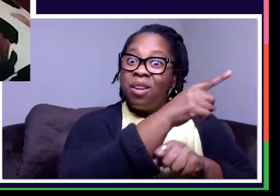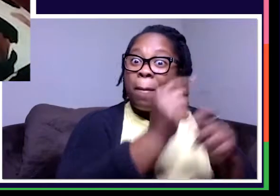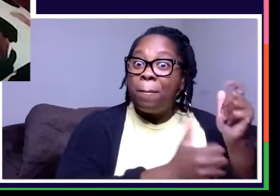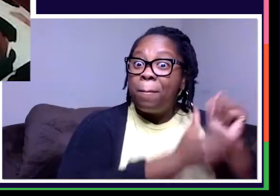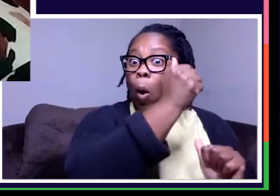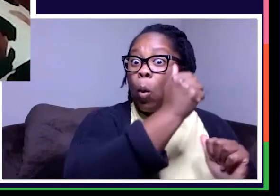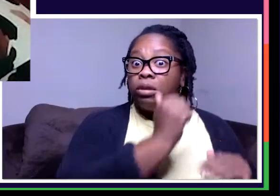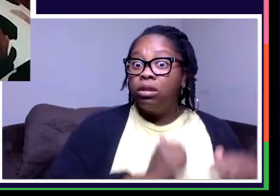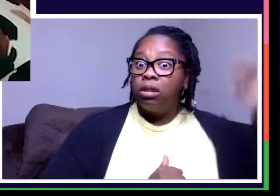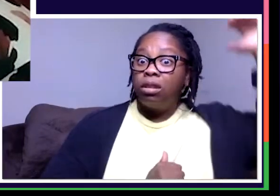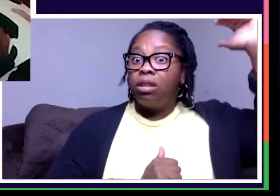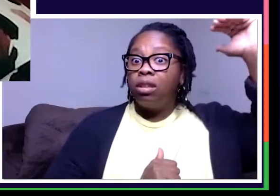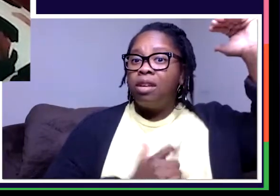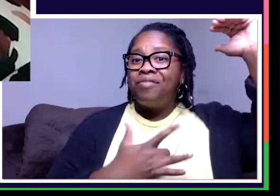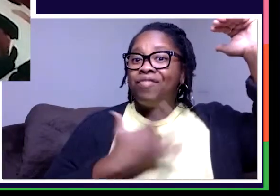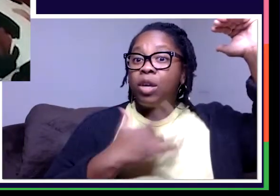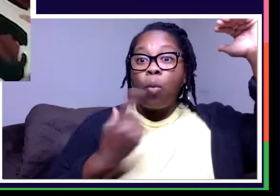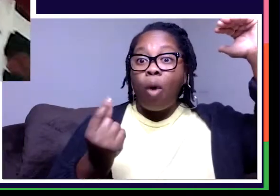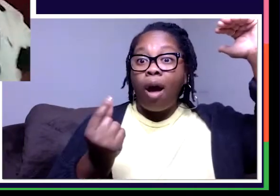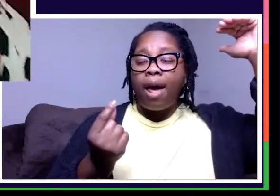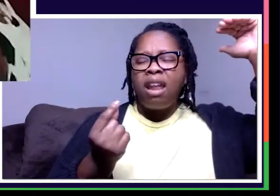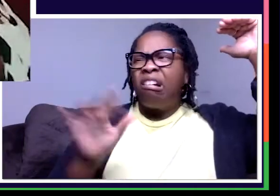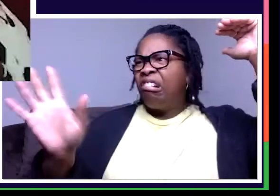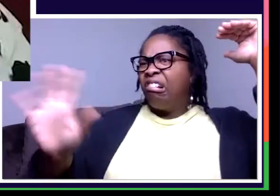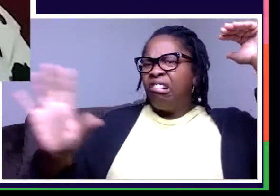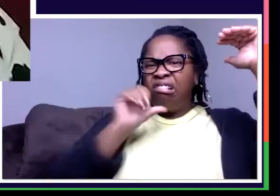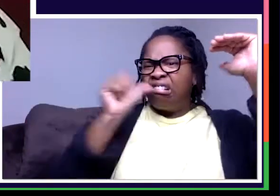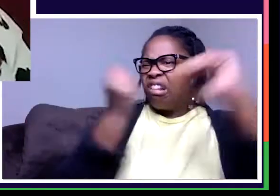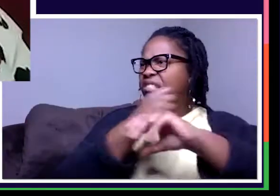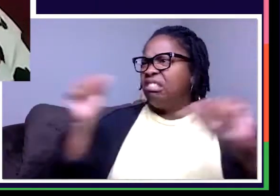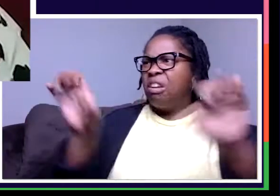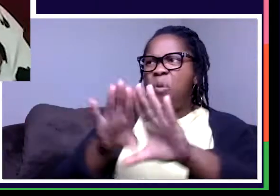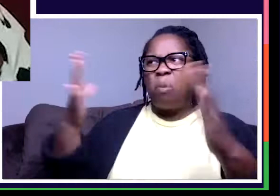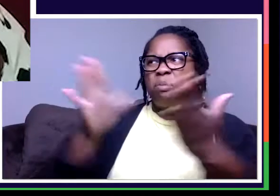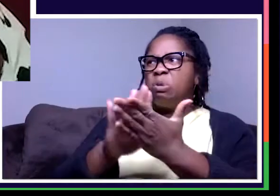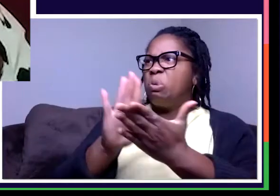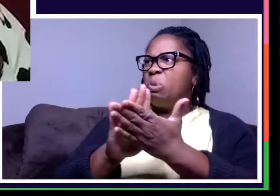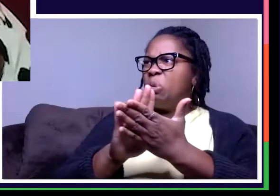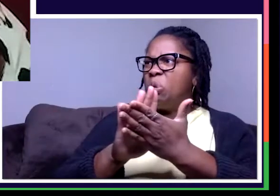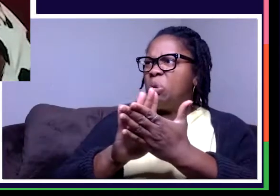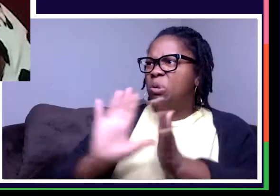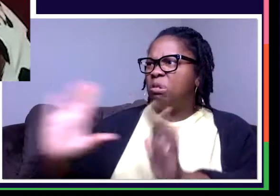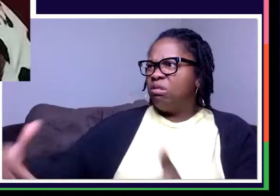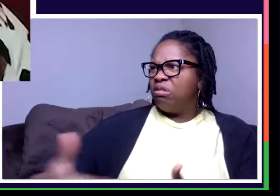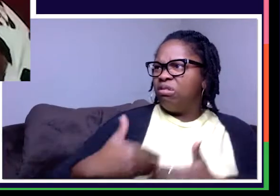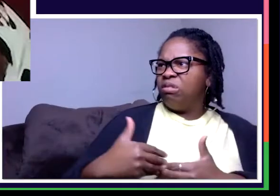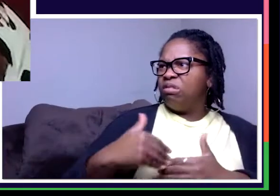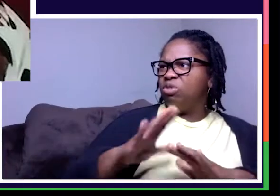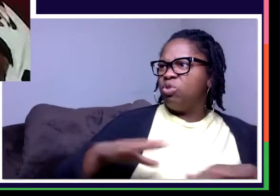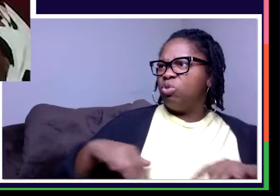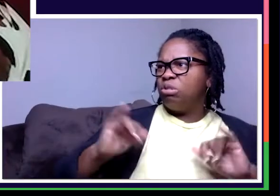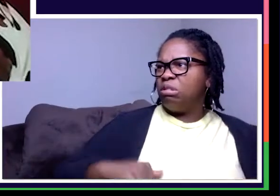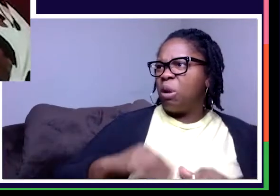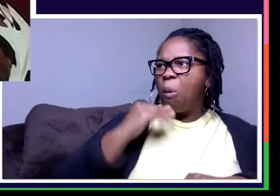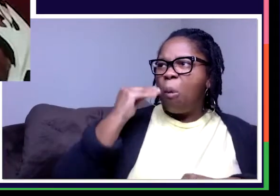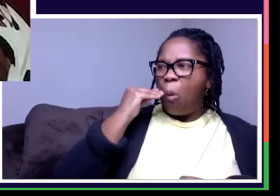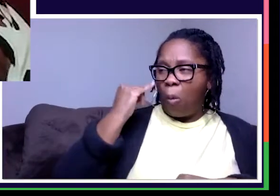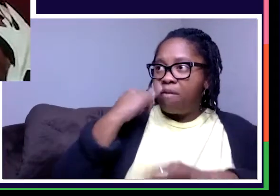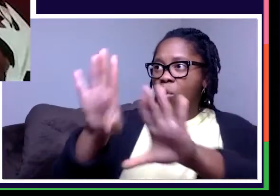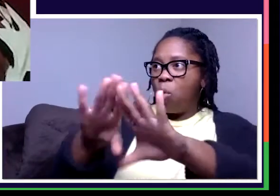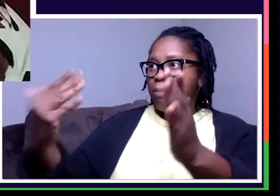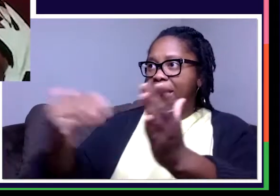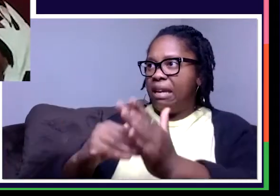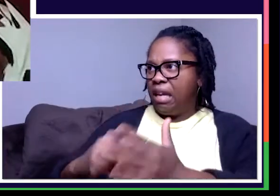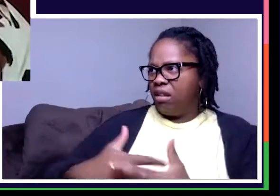more likely to think it's unsafe to open schools and plan to keep their children home if they